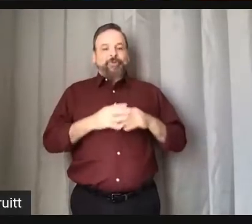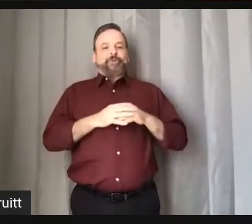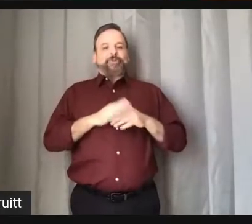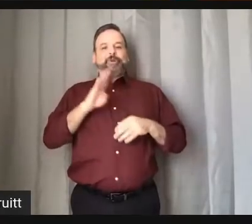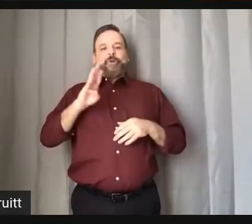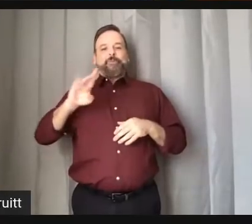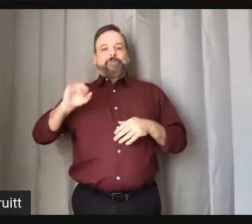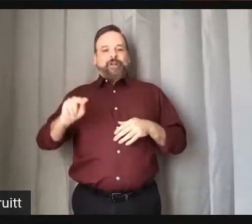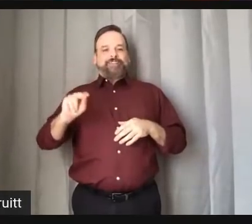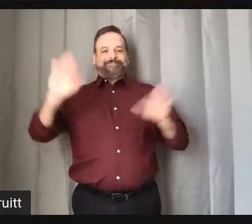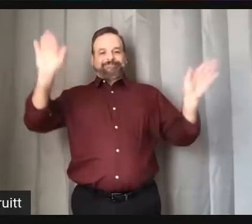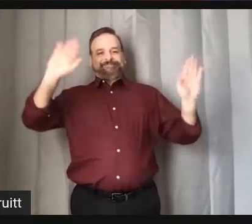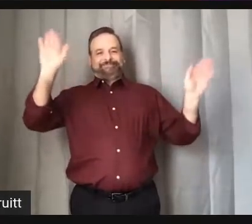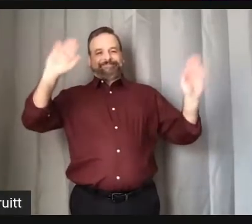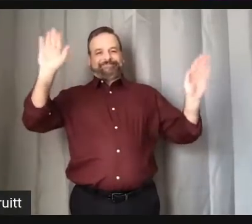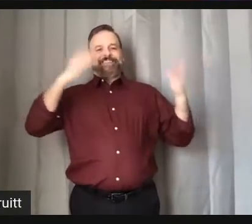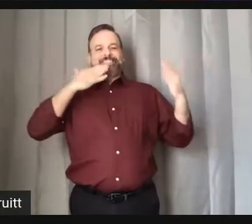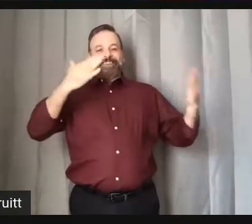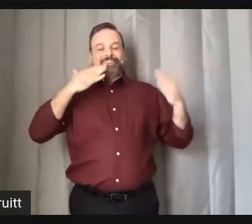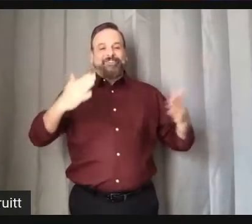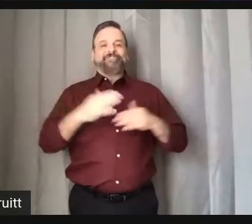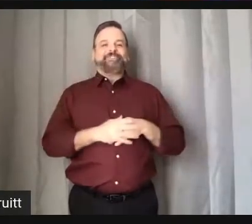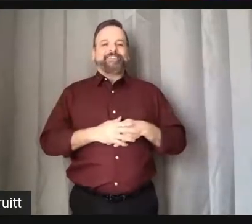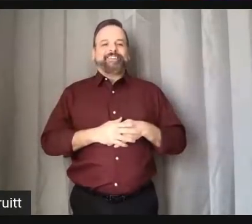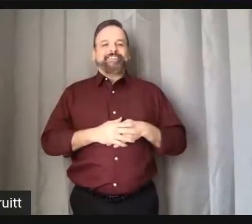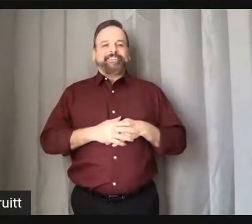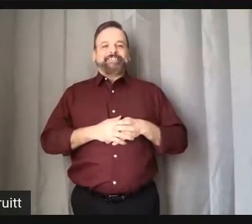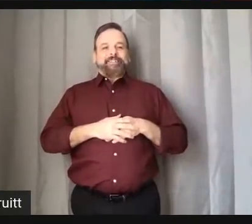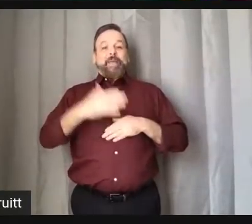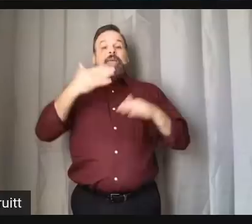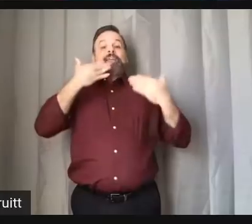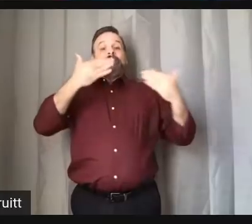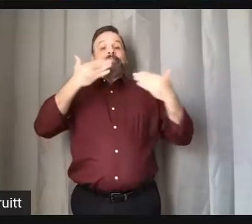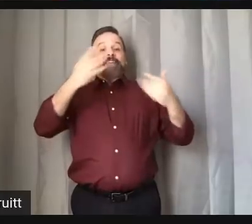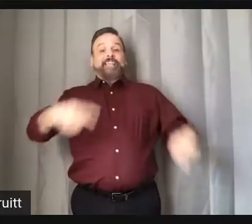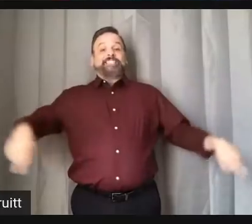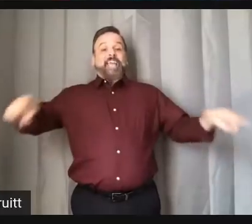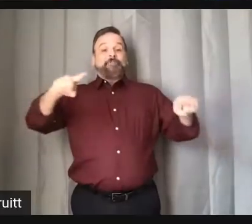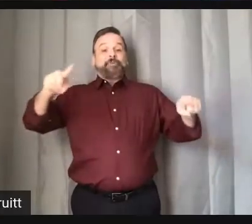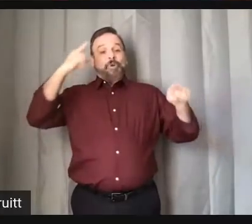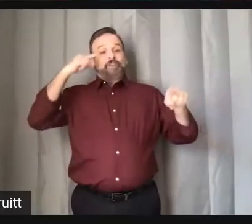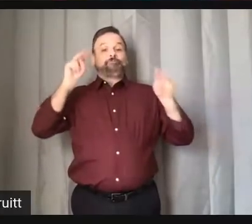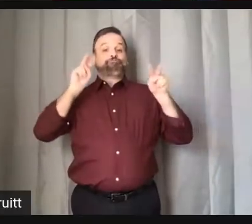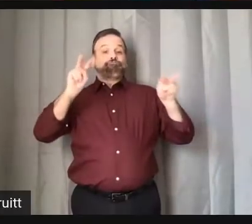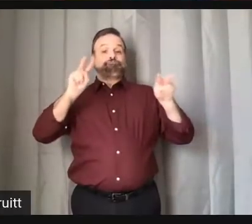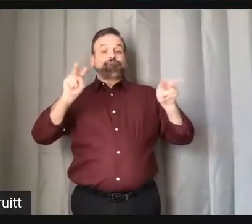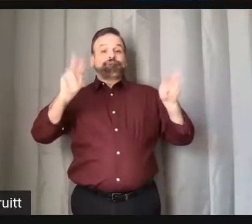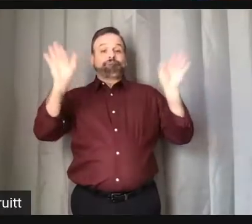Brian, again. Thank you, Brian. You've been so great. Thanks, everyone, for coming.